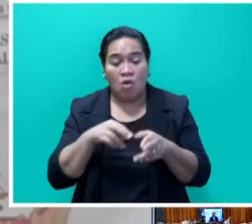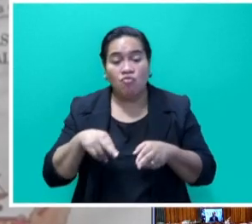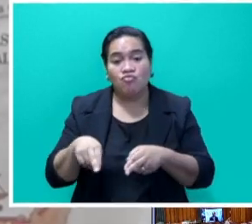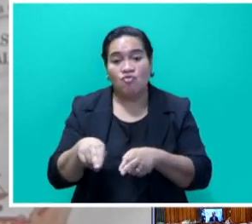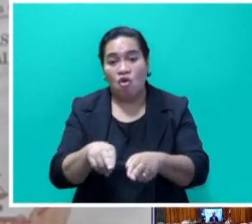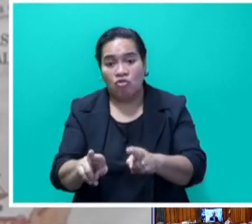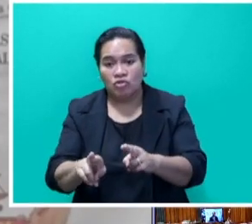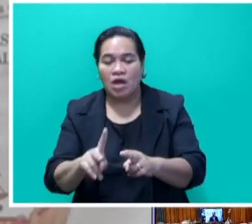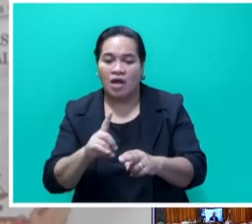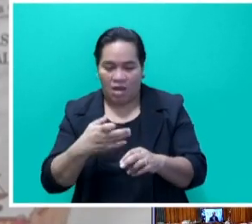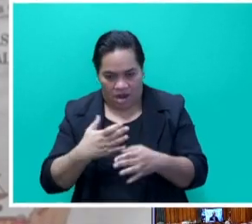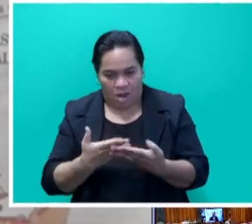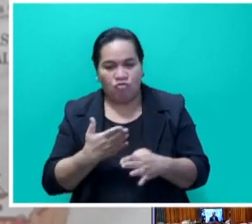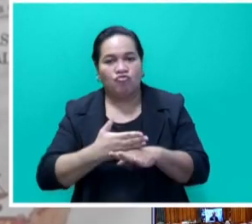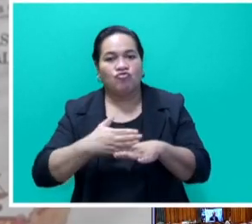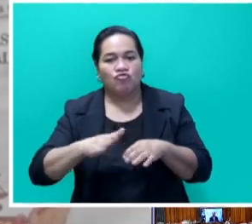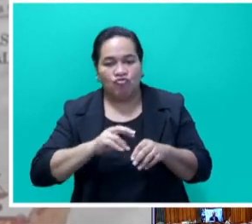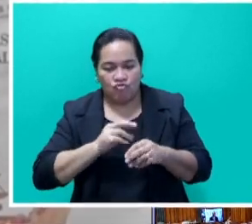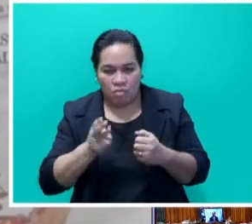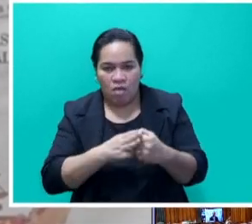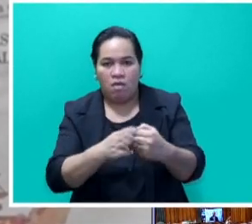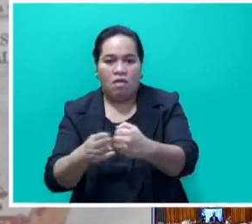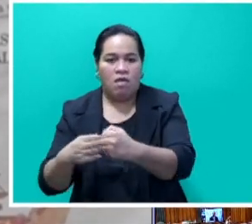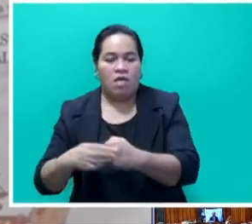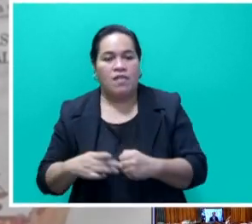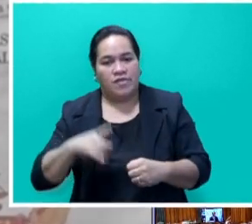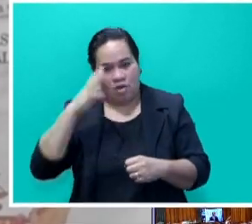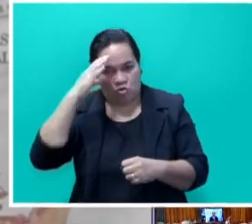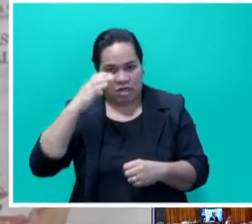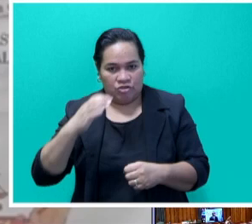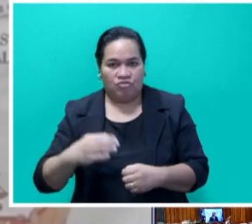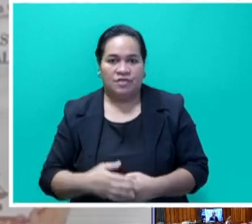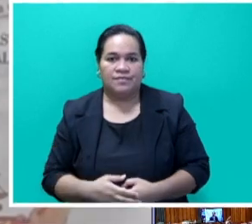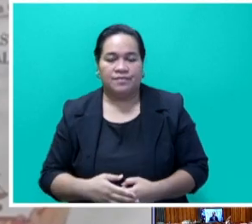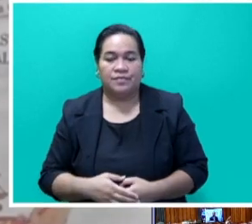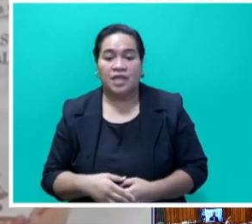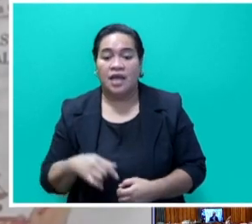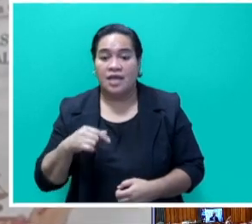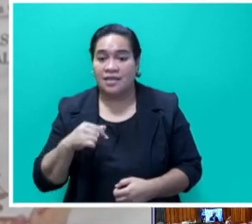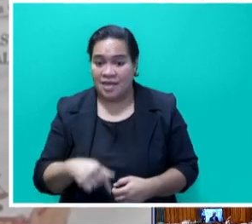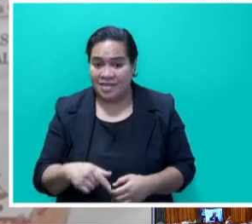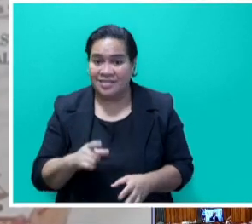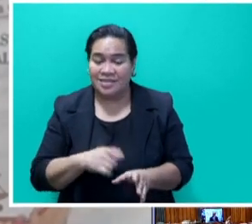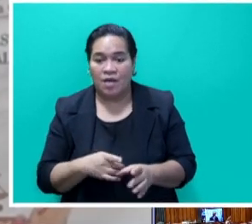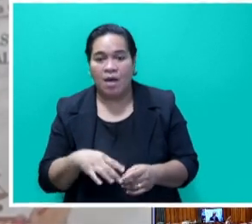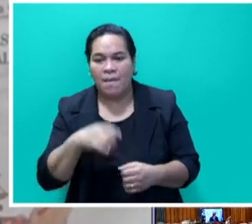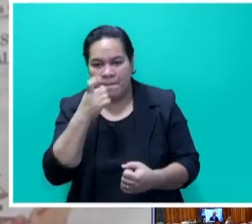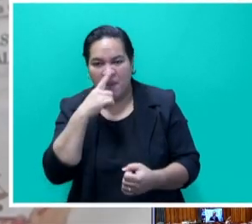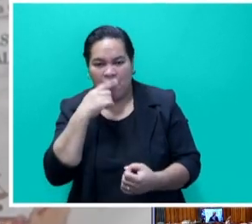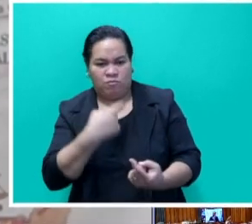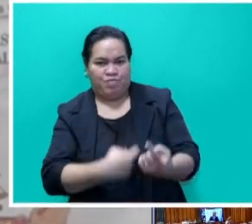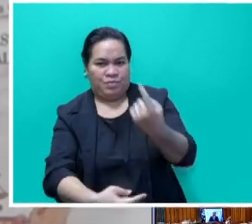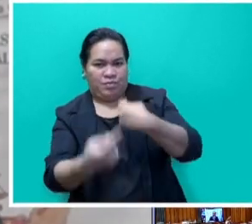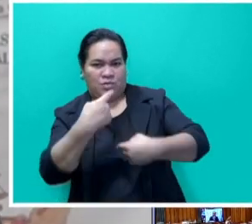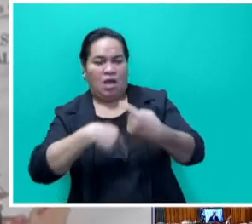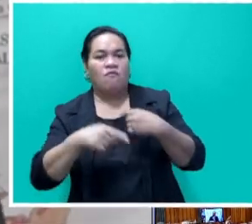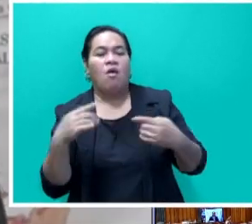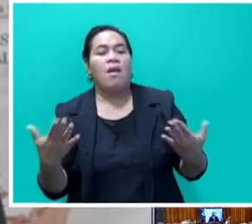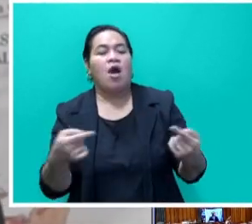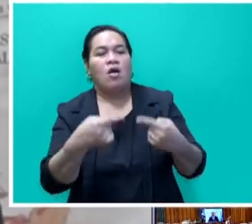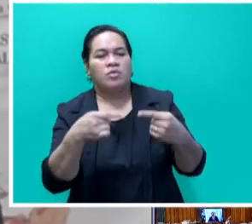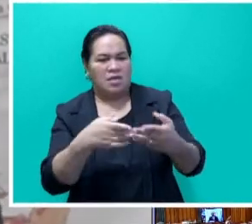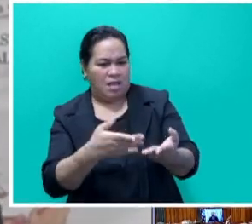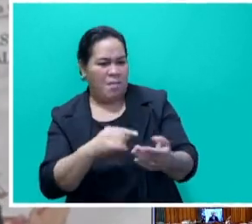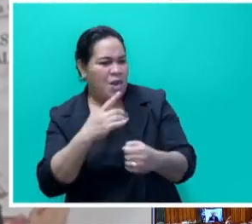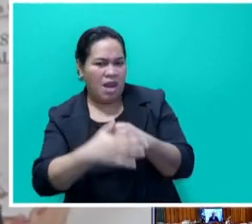been resurfaced and reconstructed around the country. In this session, Mr. Speaker, sir, we have had a lot of criticism from the opposition, but they have